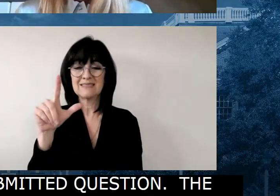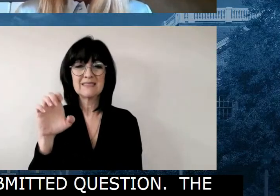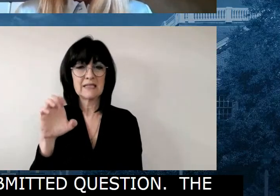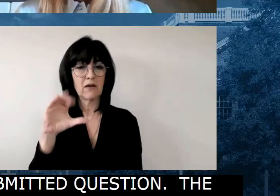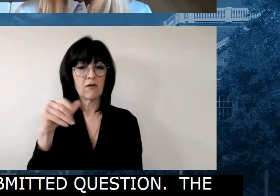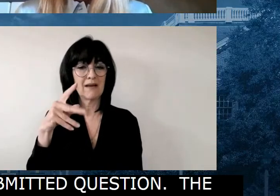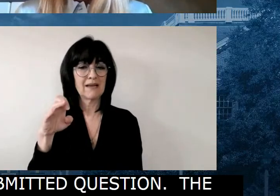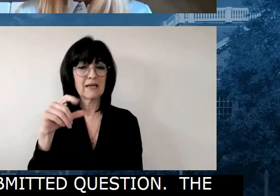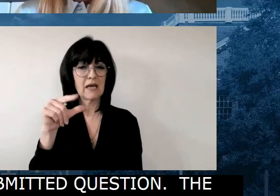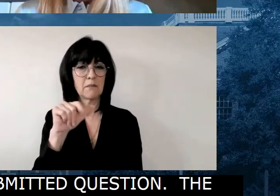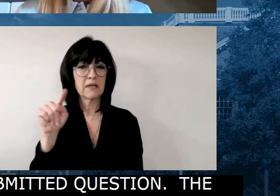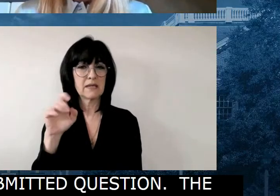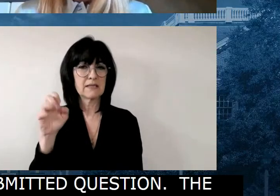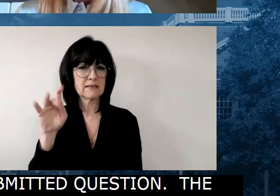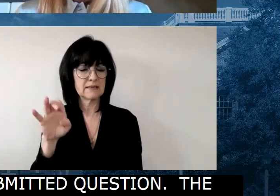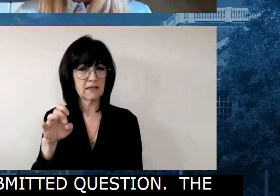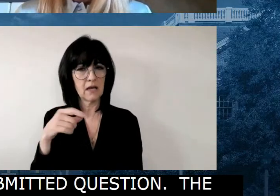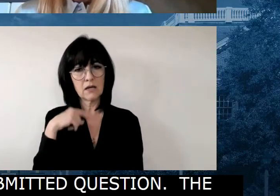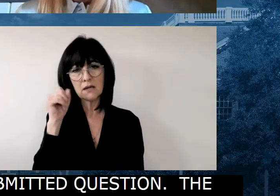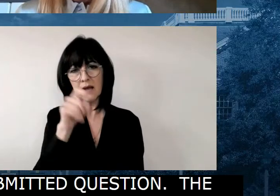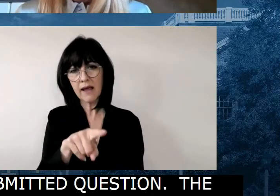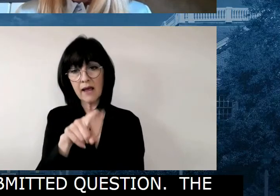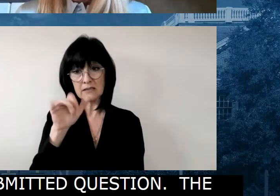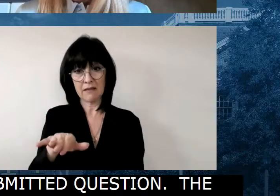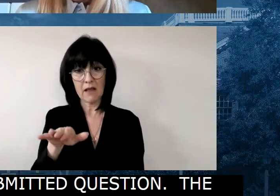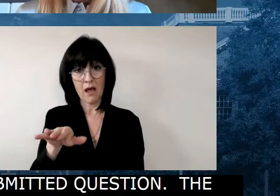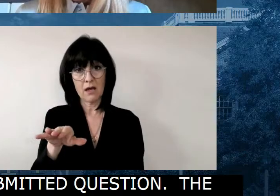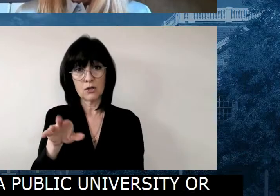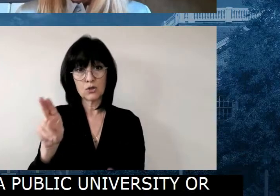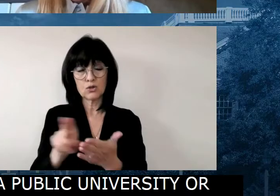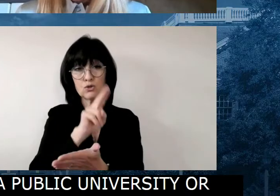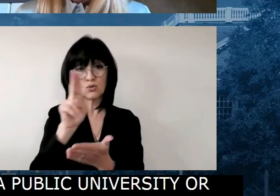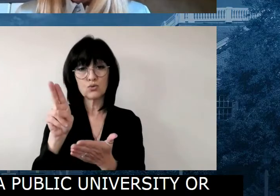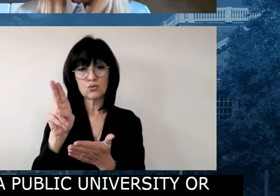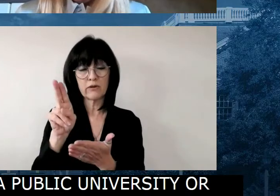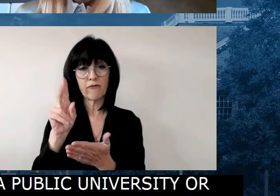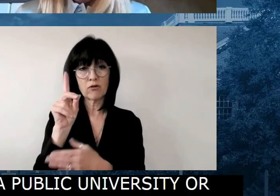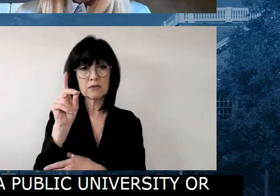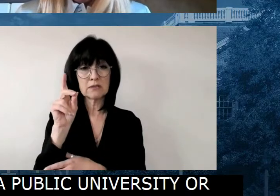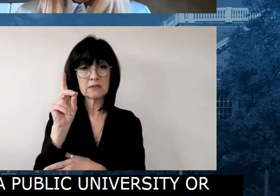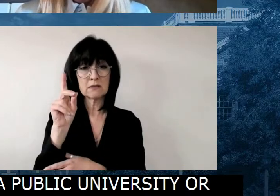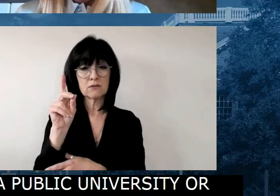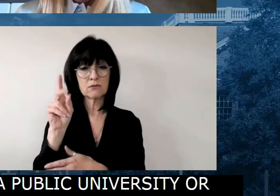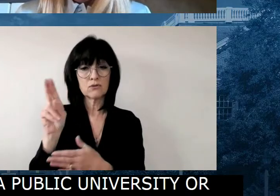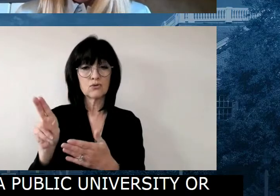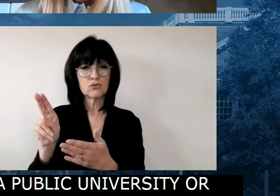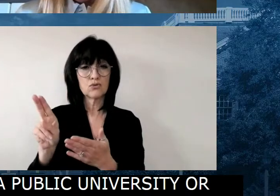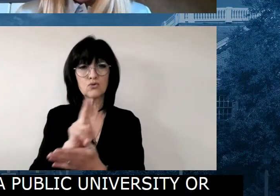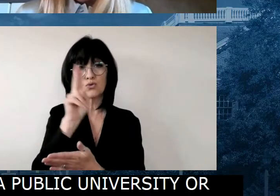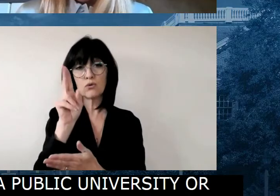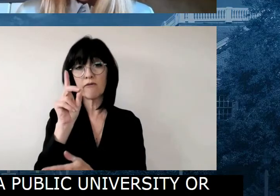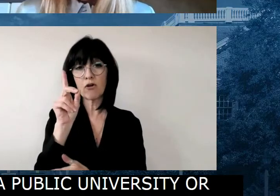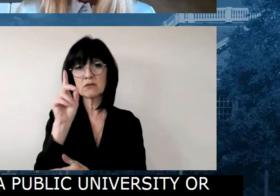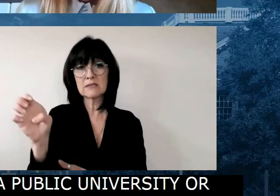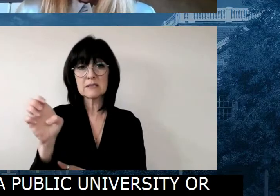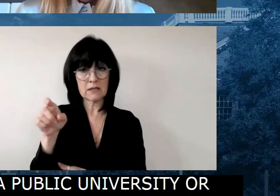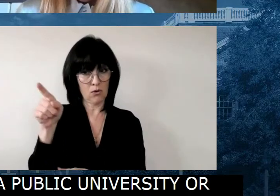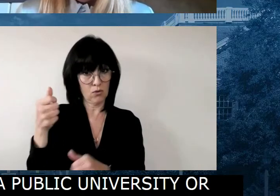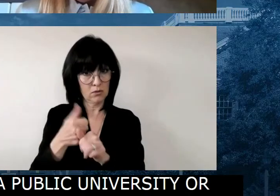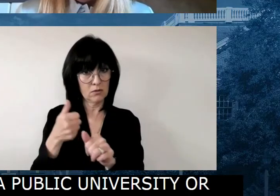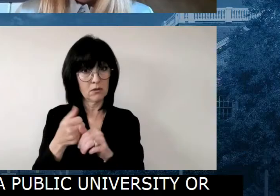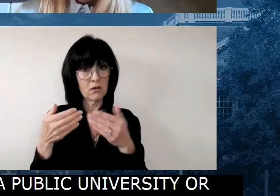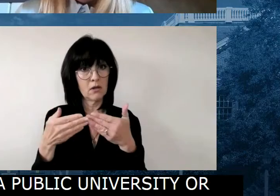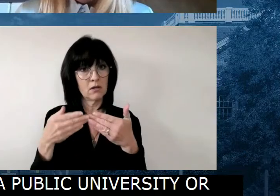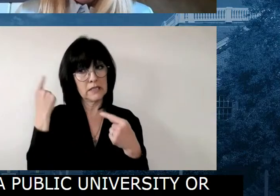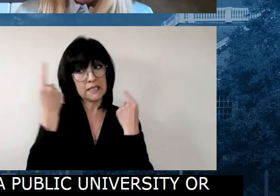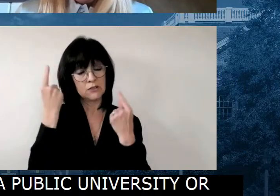a public university, or more generally, what schools qualify under the scholarship in the incentive program? Yeah, so